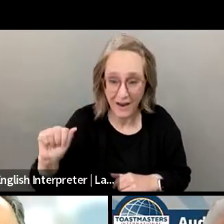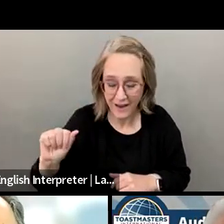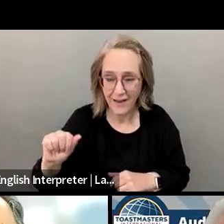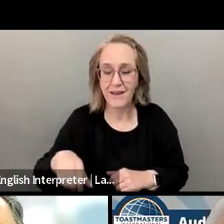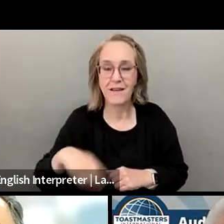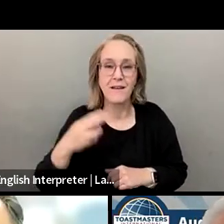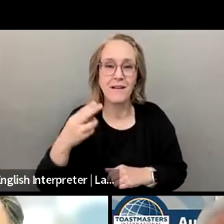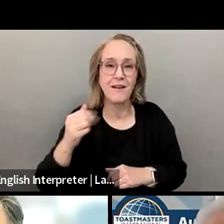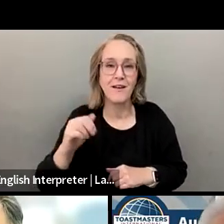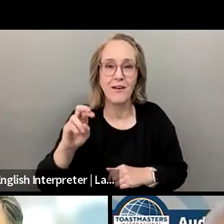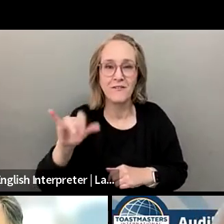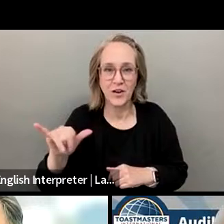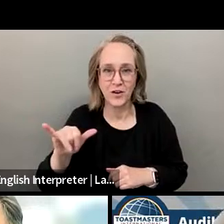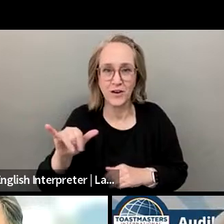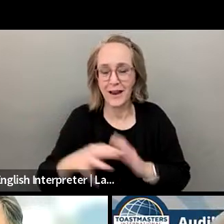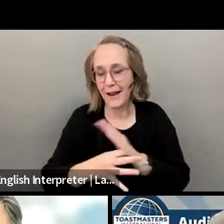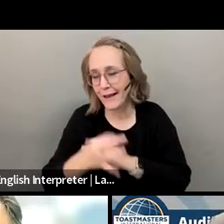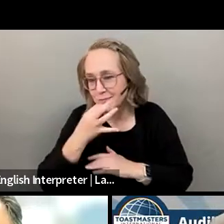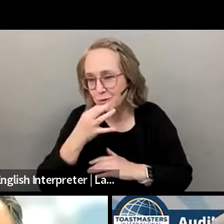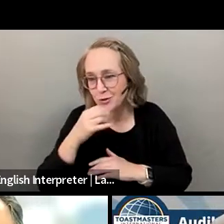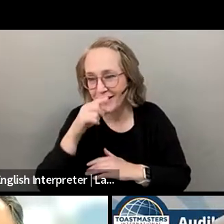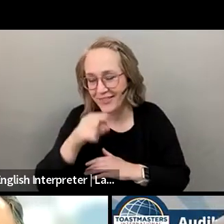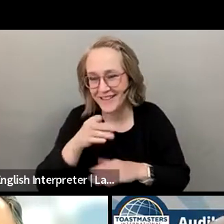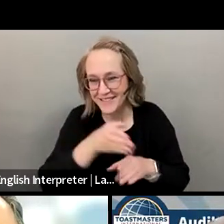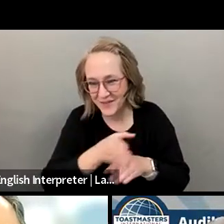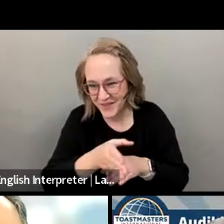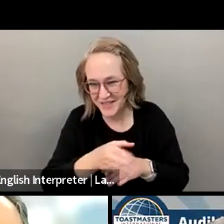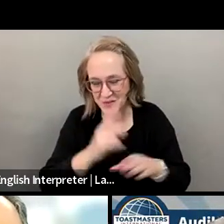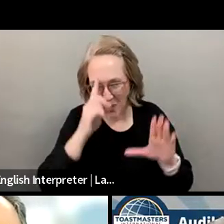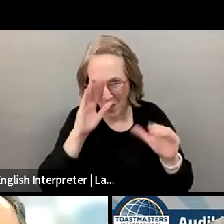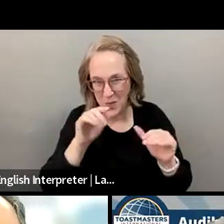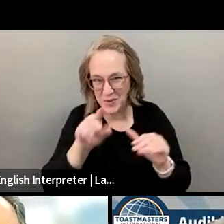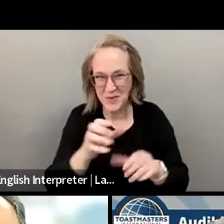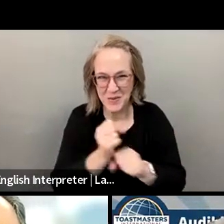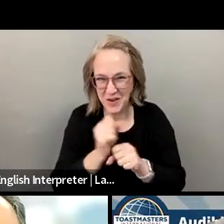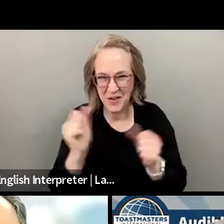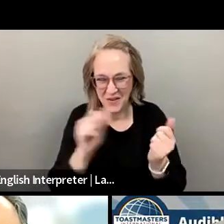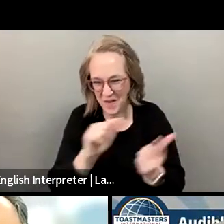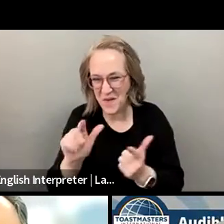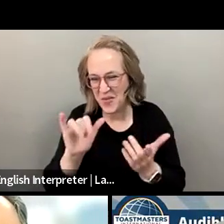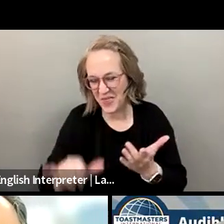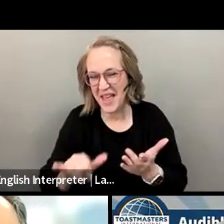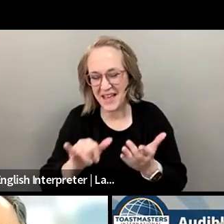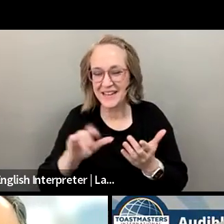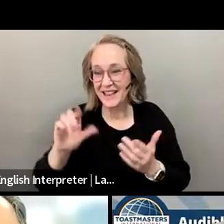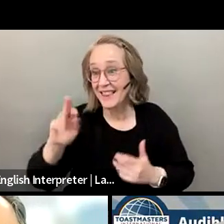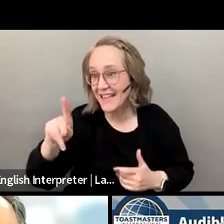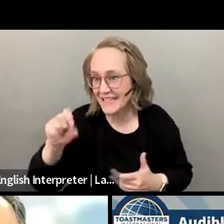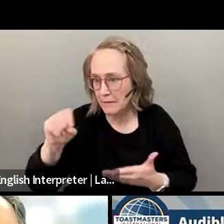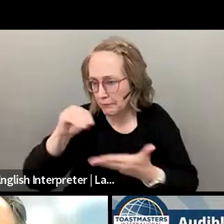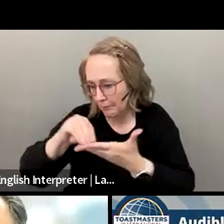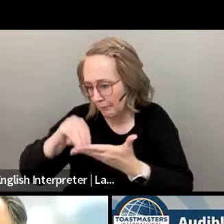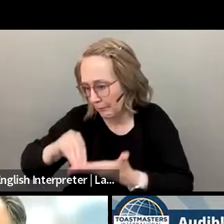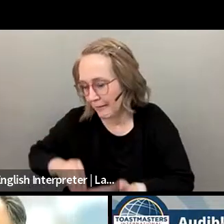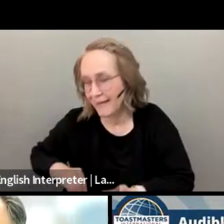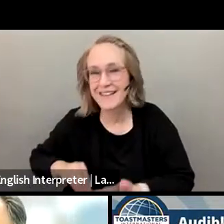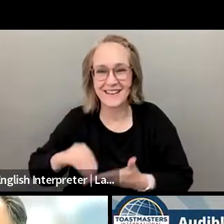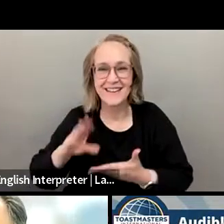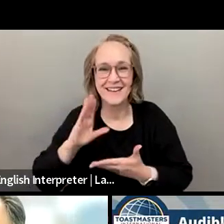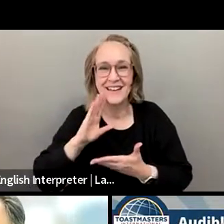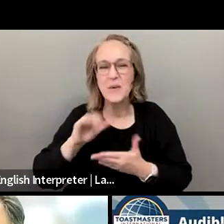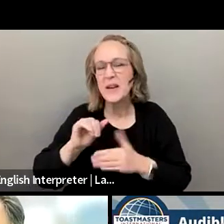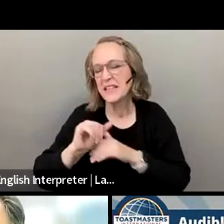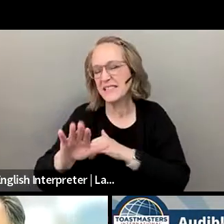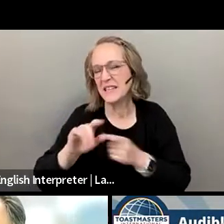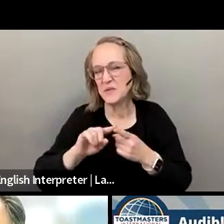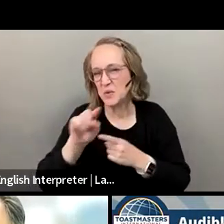Harvey, expert in this field. So I hope you got all those links written down, Melanie, but we can always send this